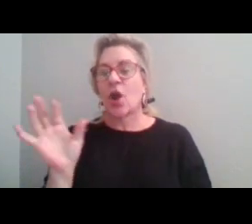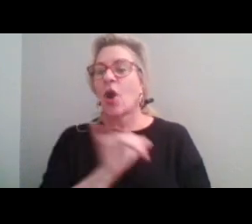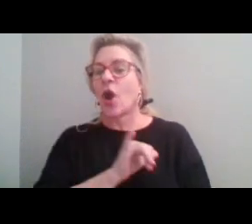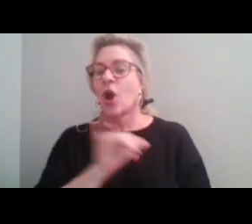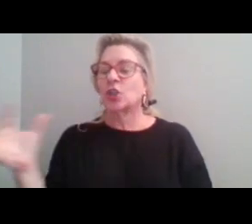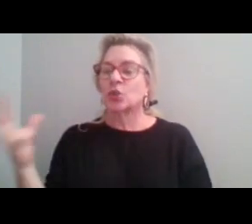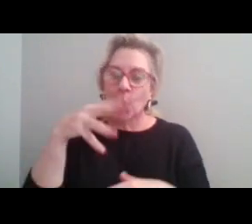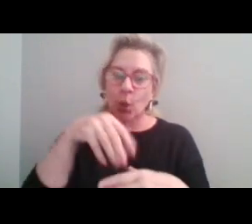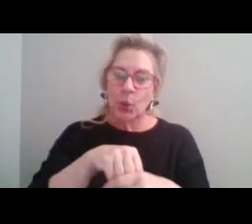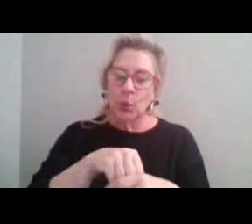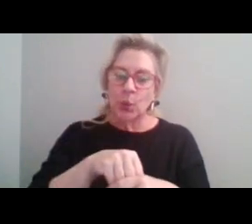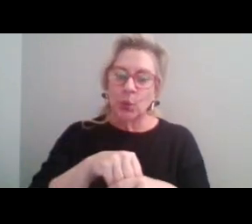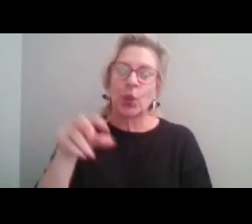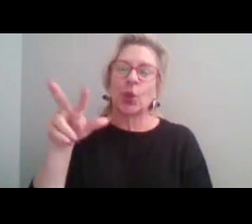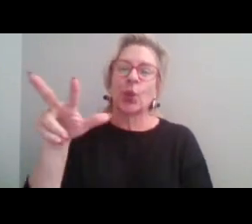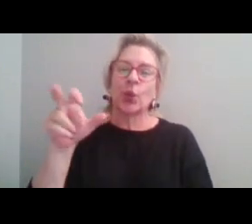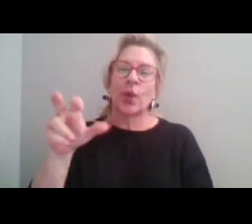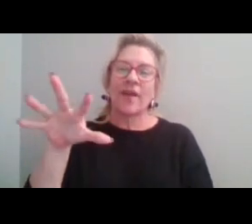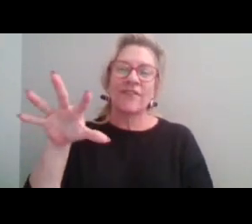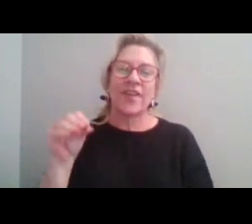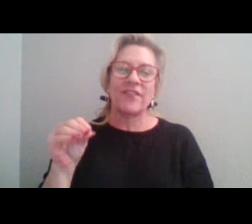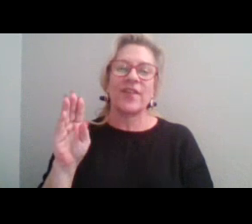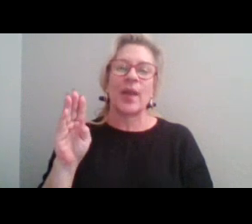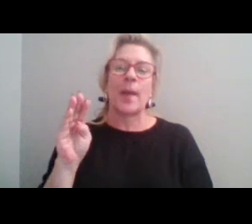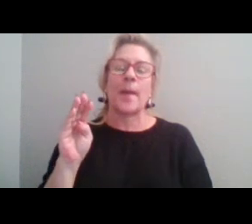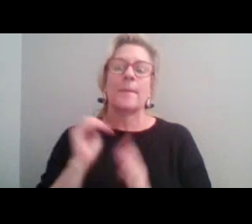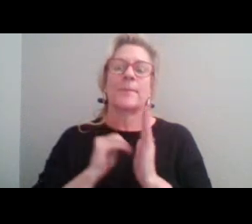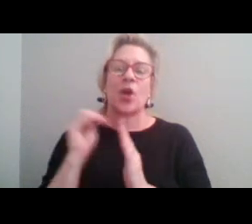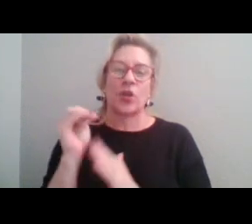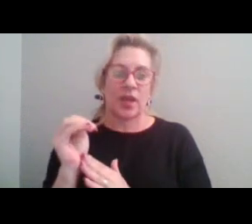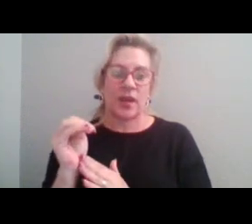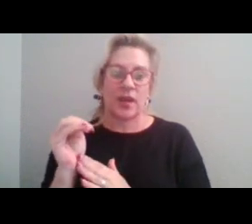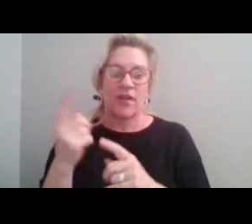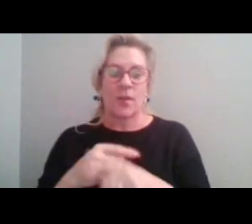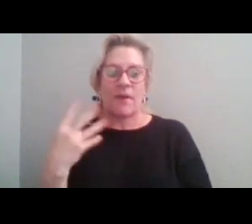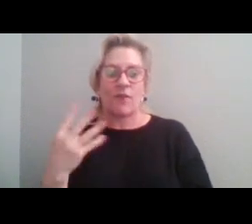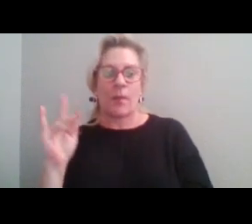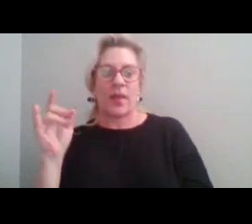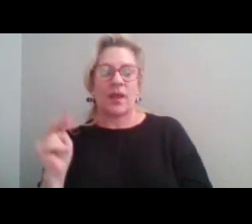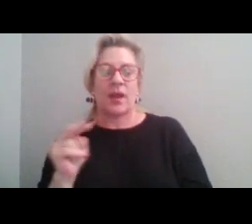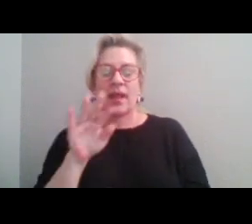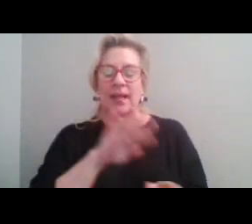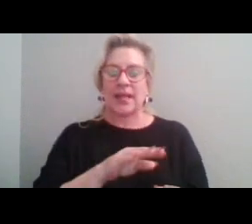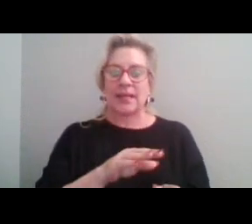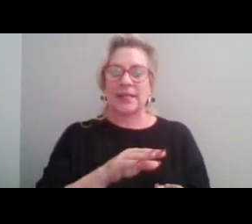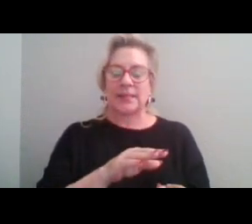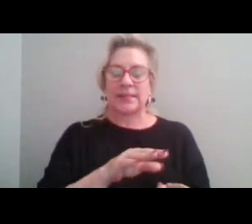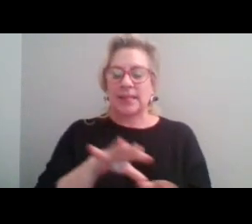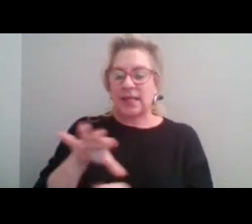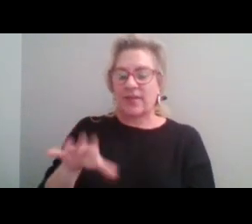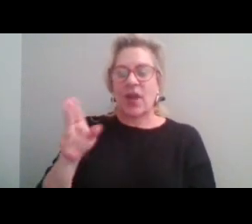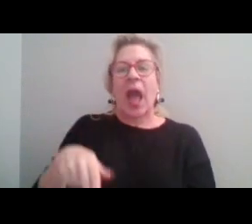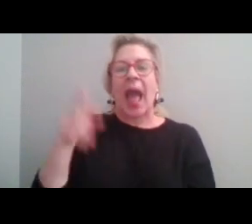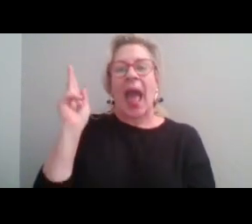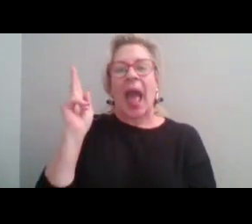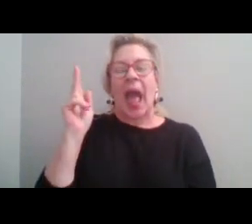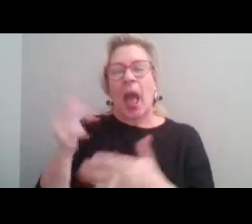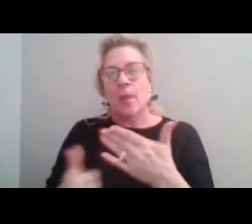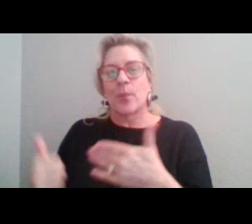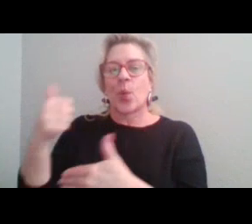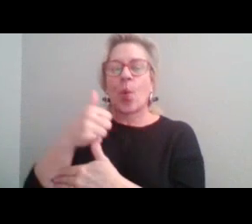includes $350 million out of that $4 billion that's been set aside for high priority grade